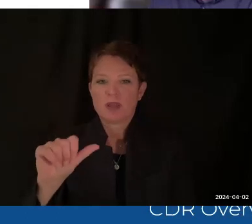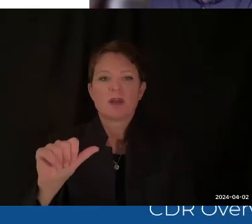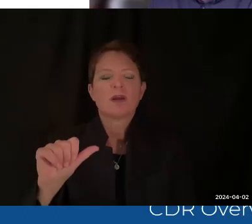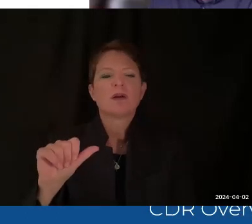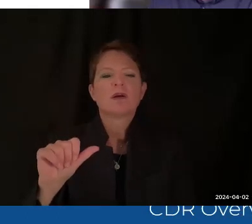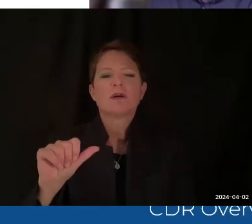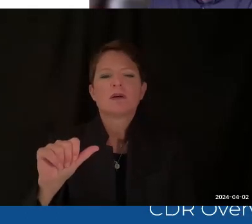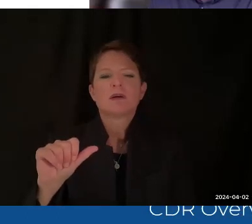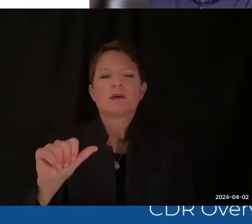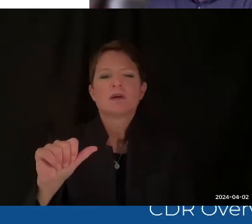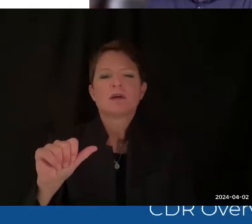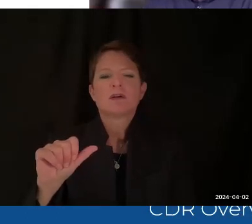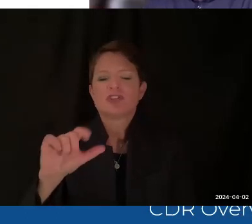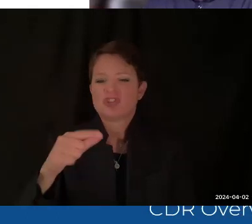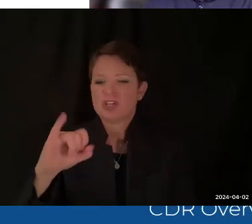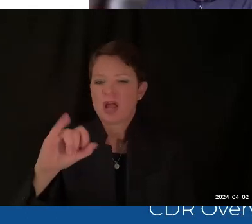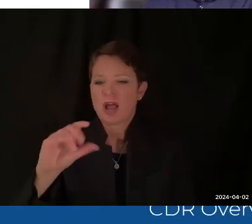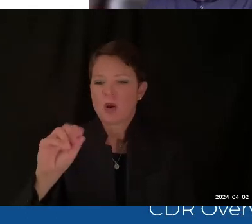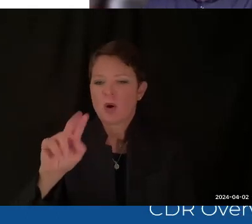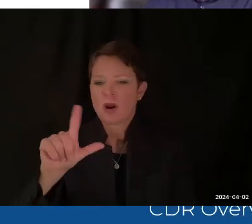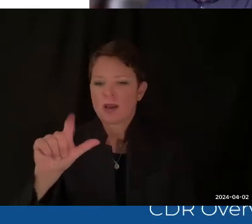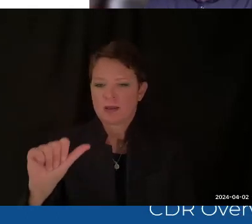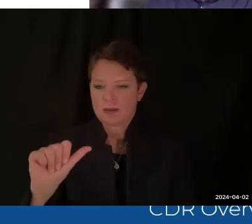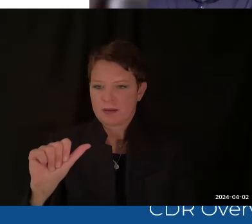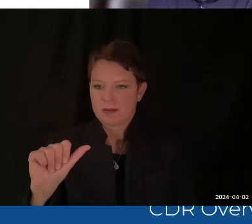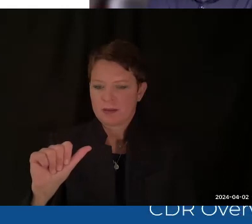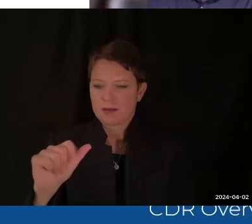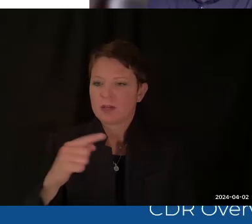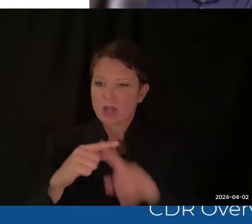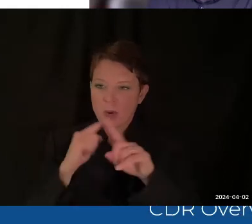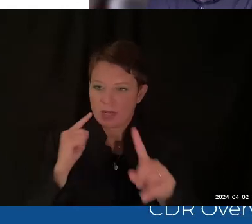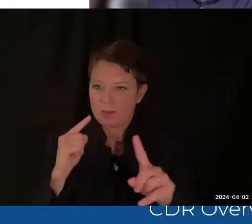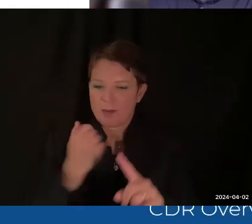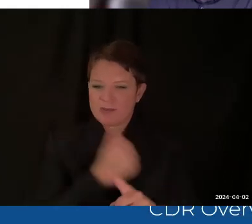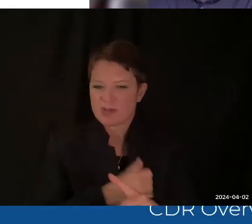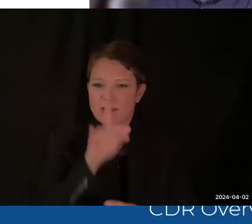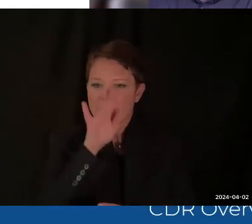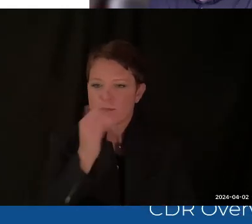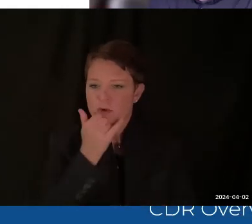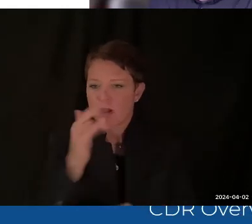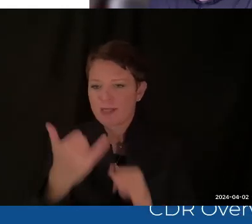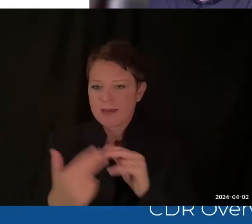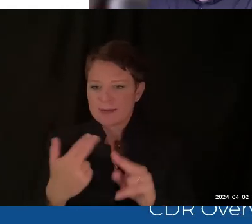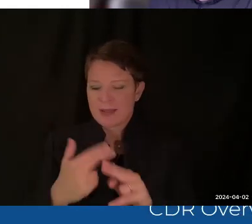Giorla. James, you should be able to unmute. Sorry for botching your last name.